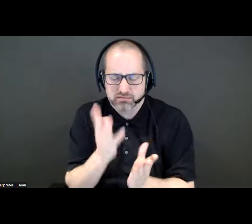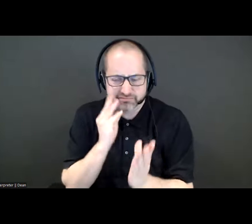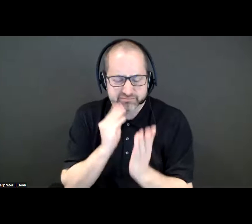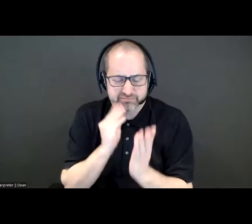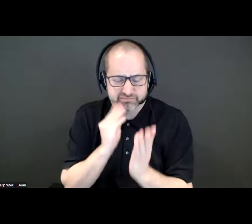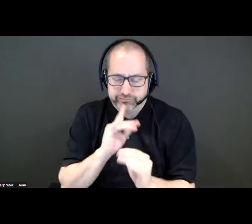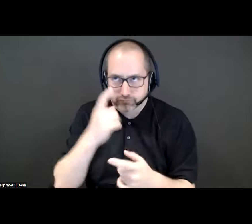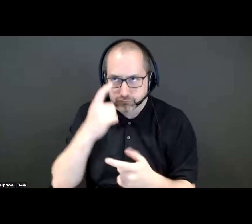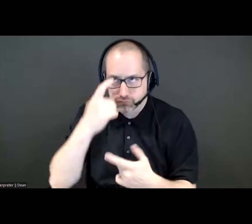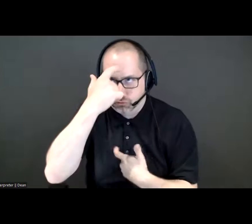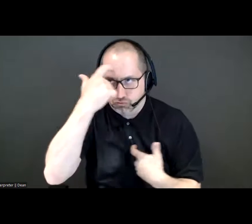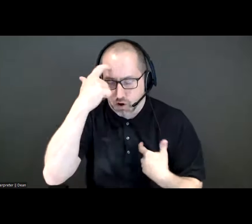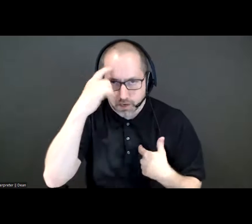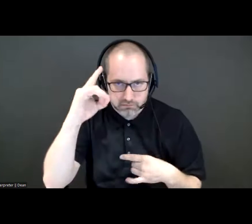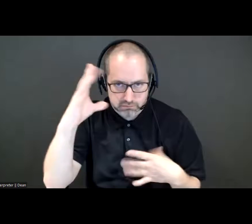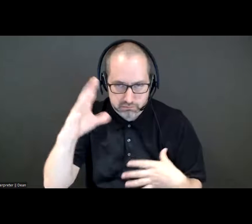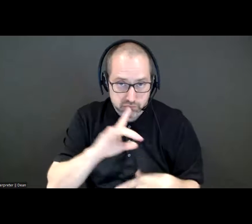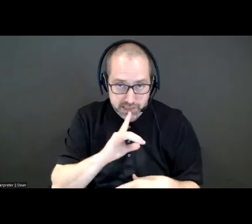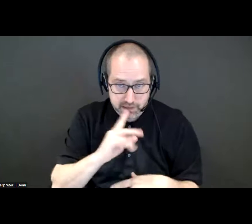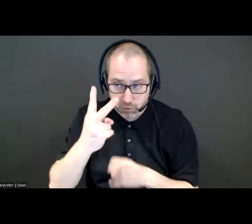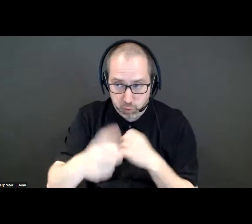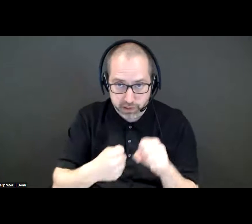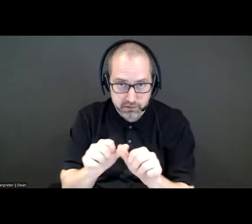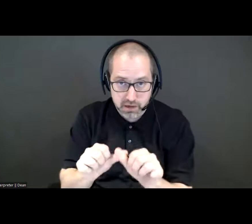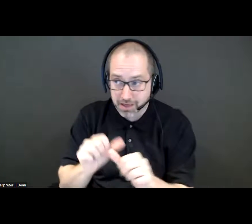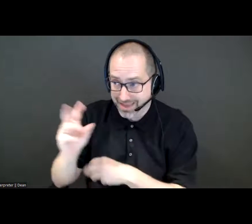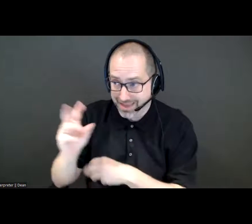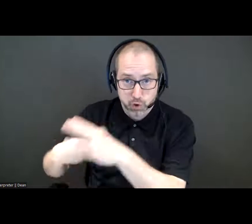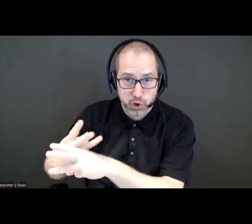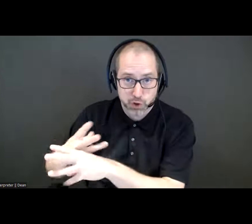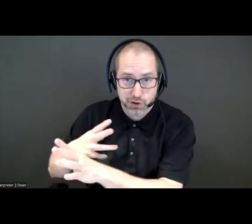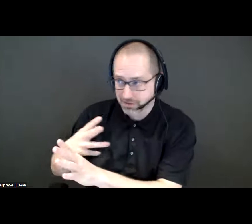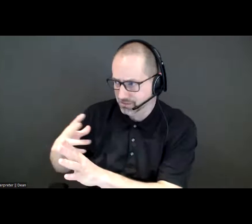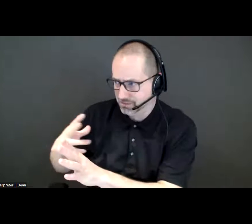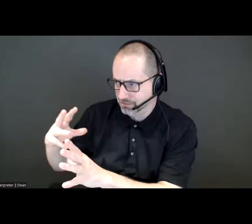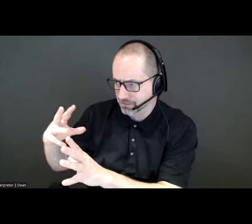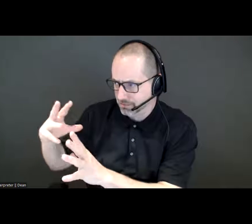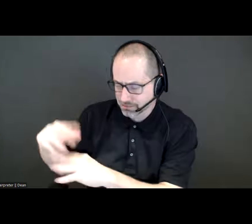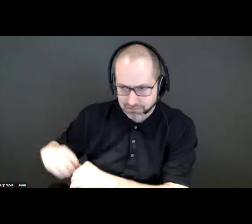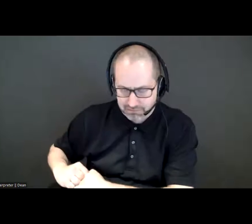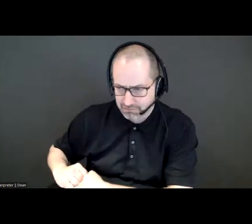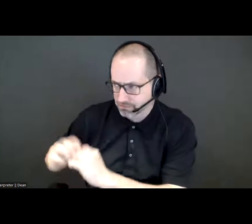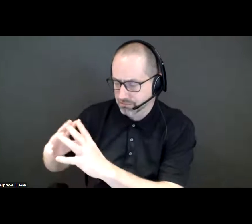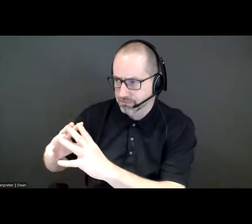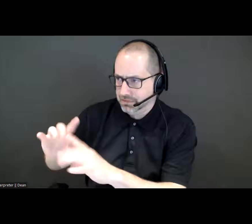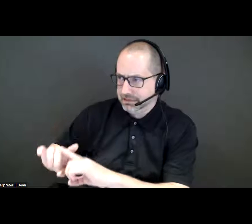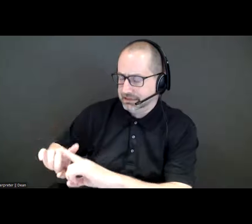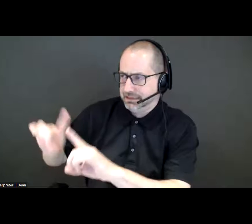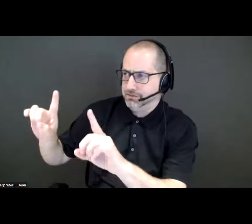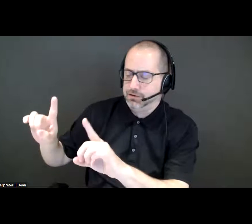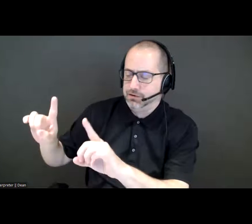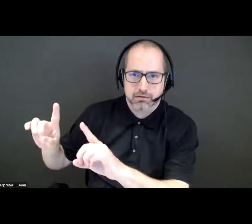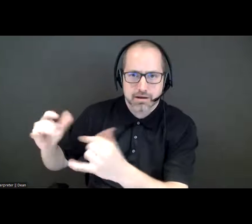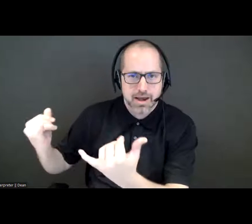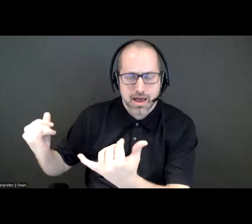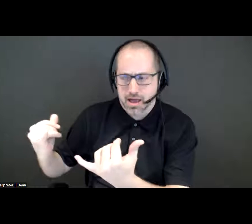trauma, really. The whole world as we knew it is gone, and the world is different, and we don't know how it's going to be. And to deal with